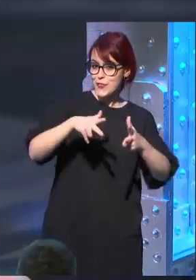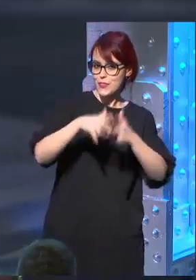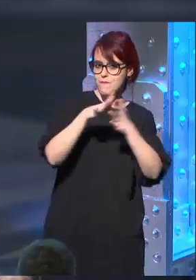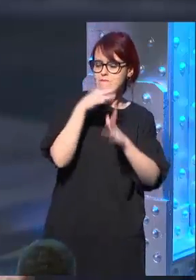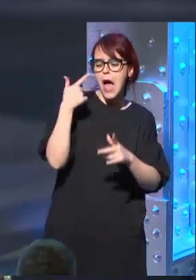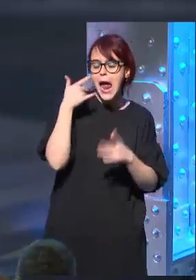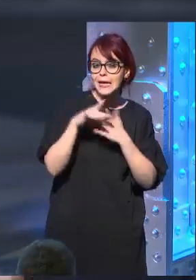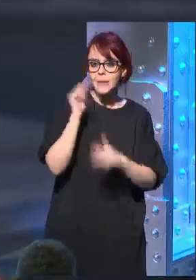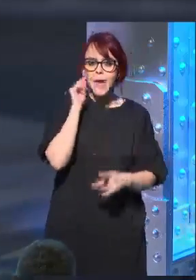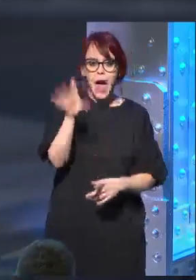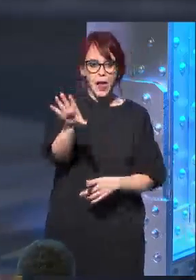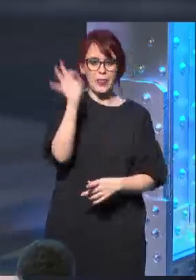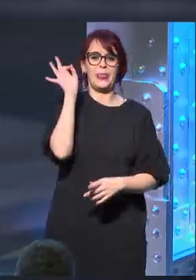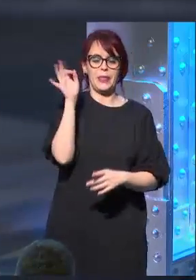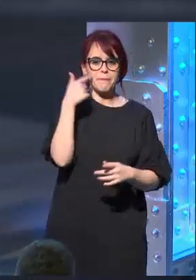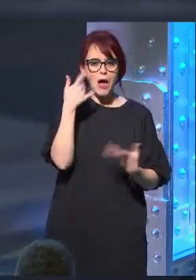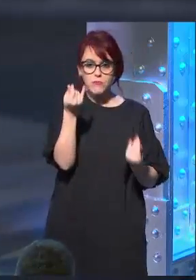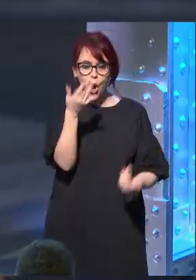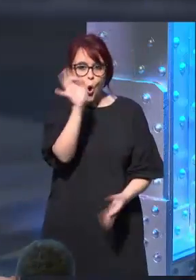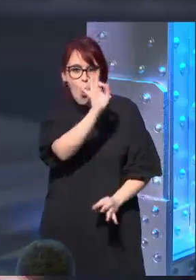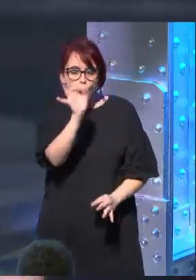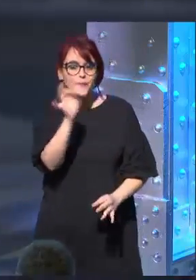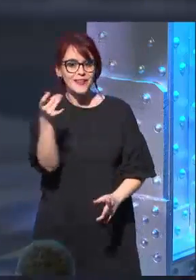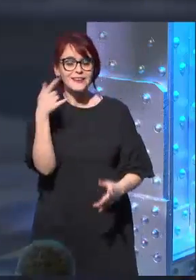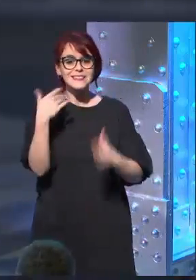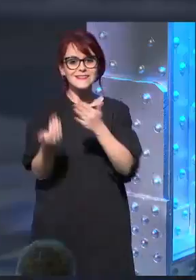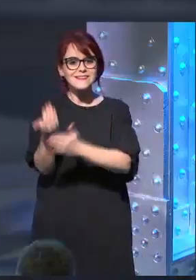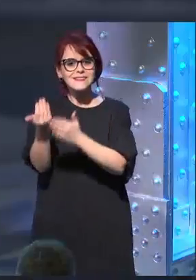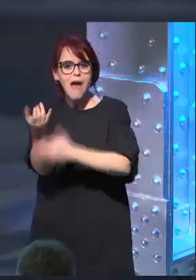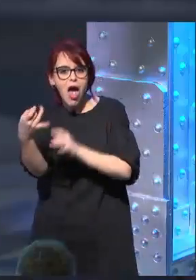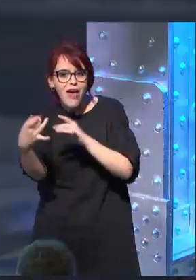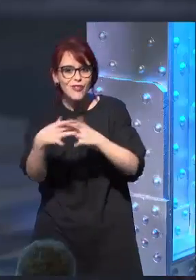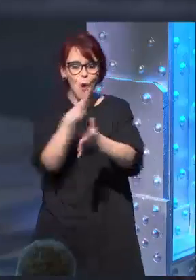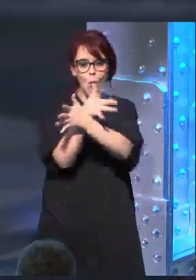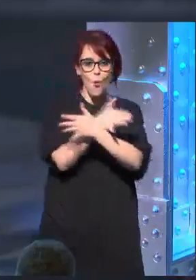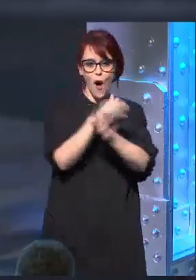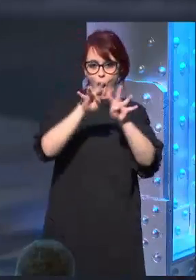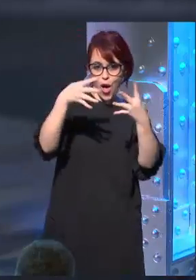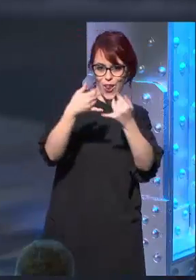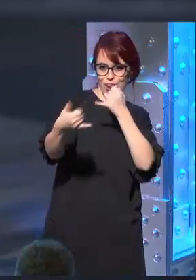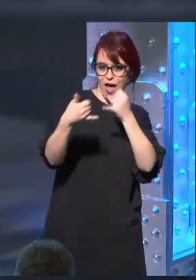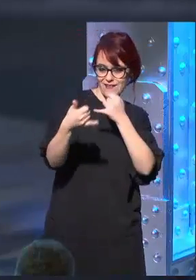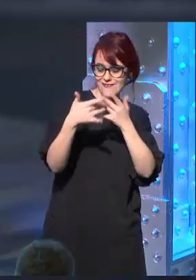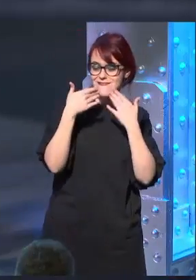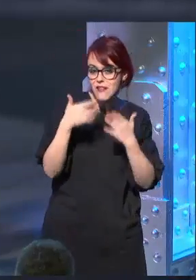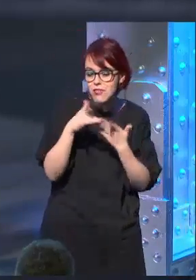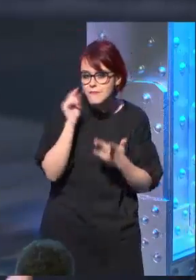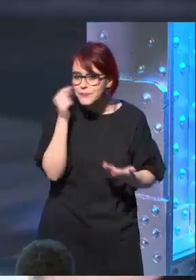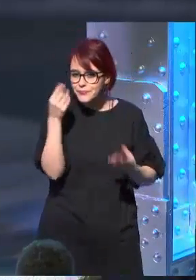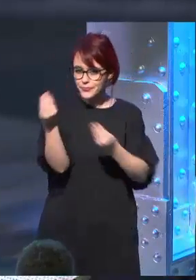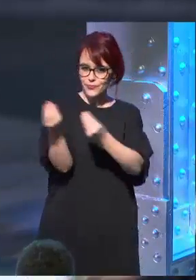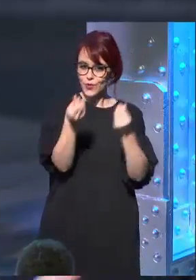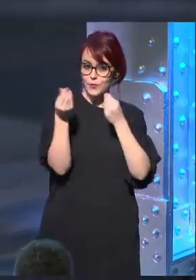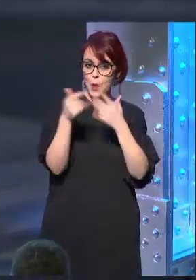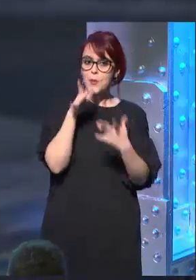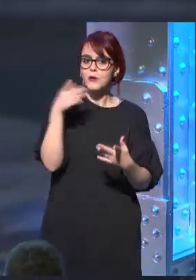And with social engineering, with very basic techniques, you can easily find that